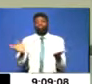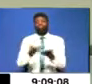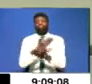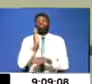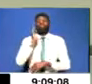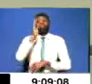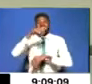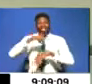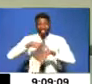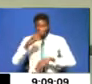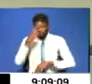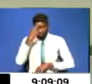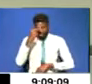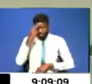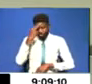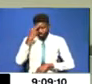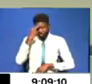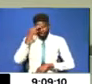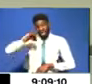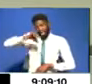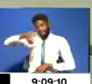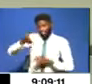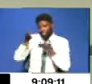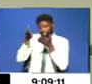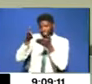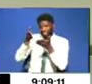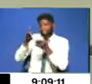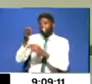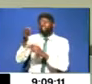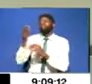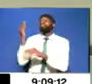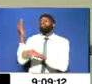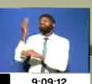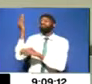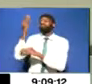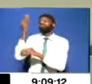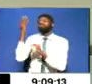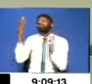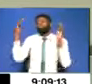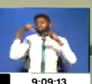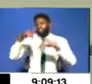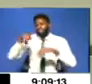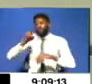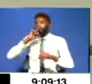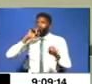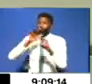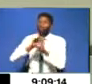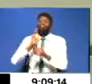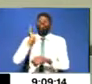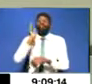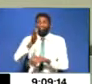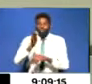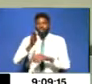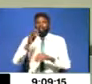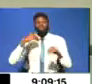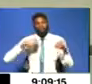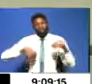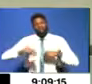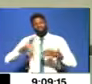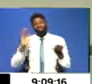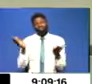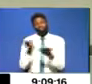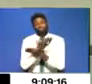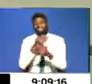seal loopholes that breed graft and impoverish Kenyans. Ma leaders accompanying Raila vowed to mobilise their electorate